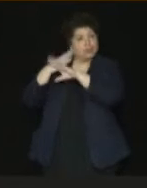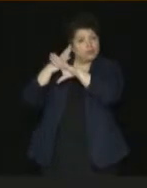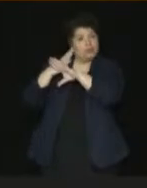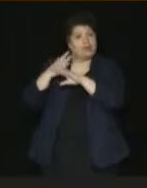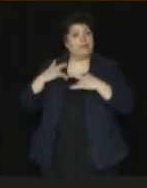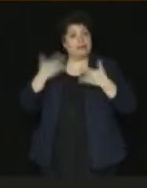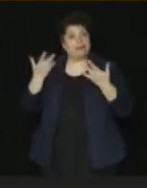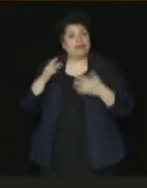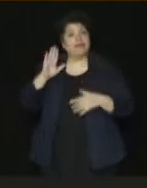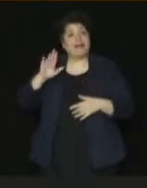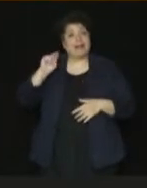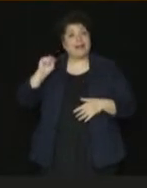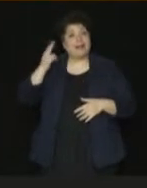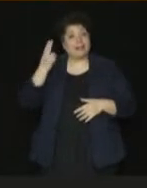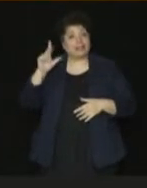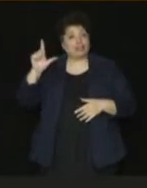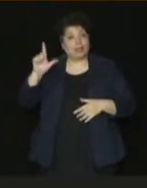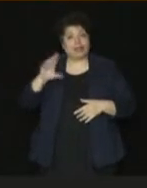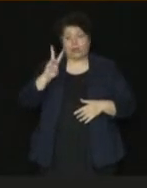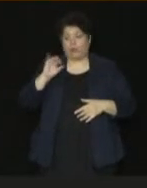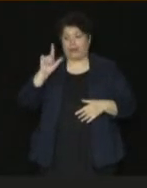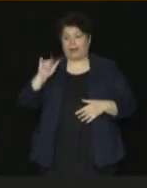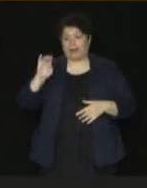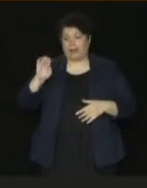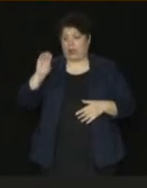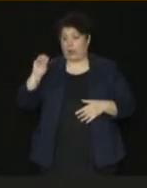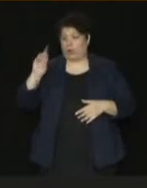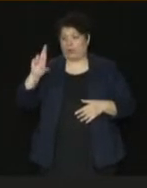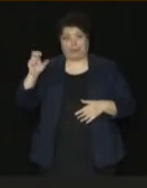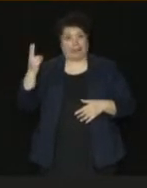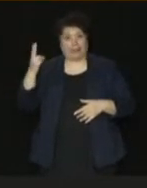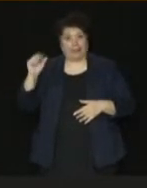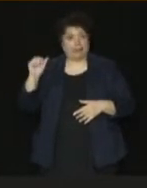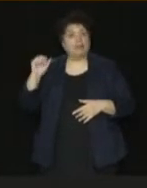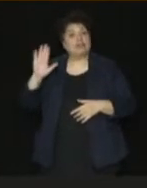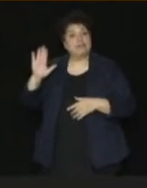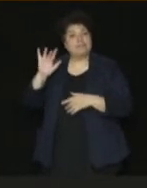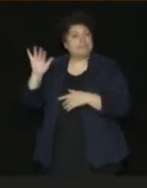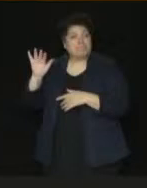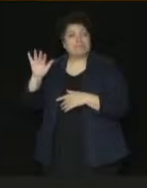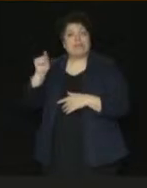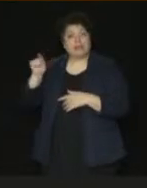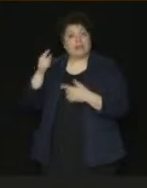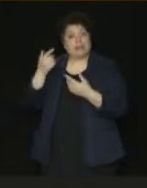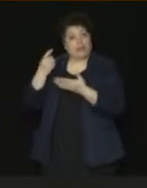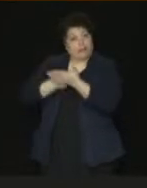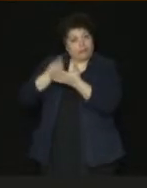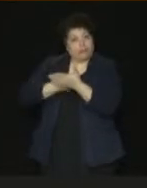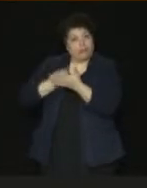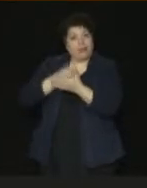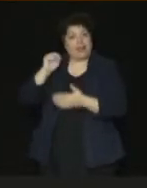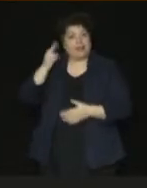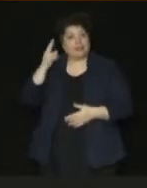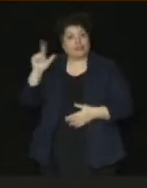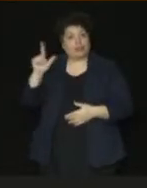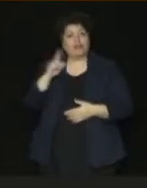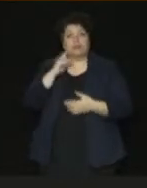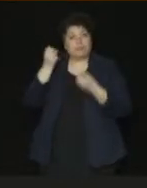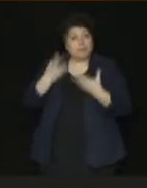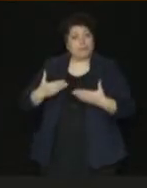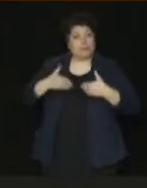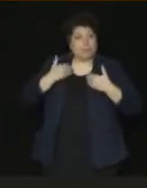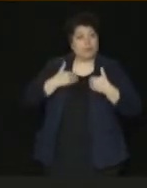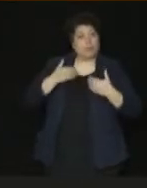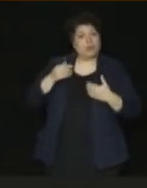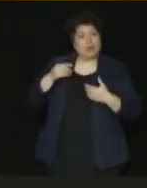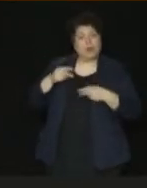Black NHLer, Willie O'Ree, and some of the many young people he has inspired. From coast to coast to coast,